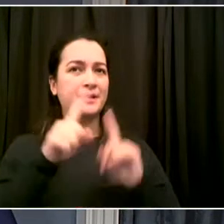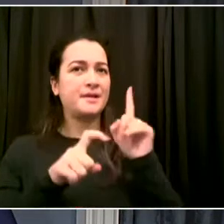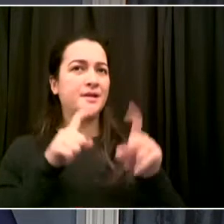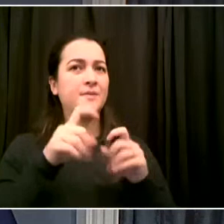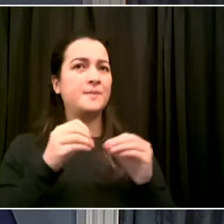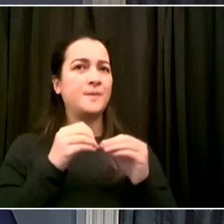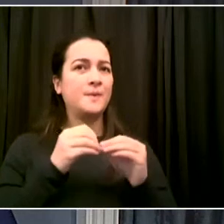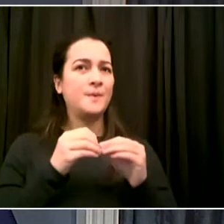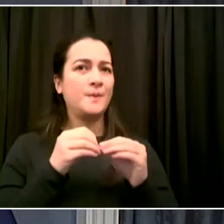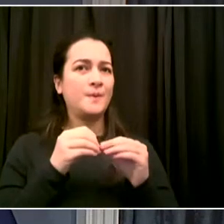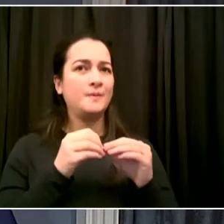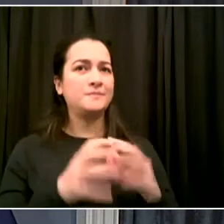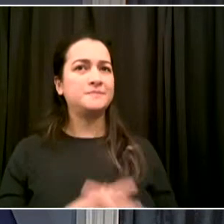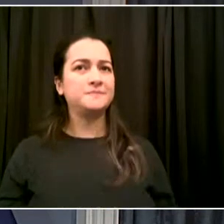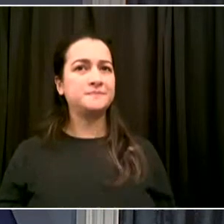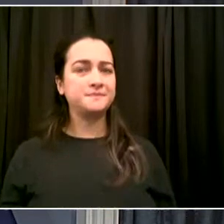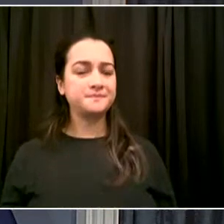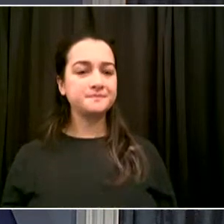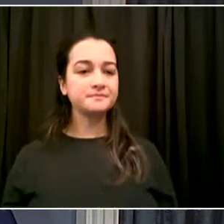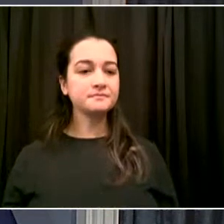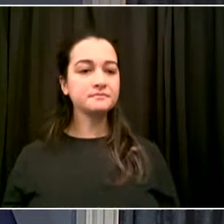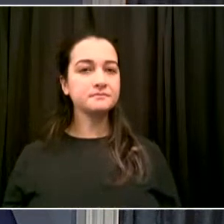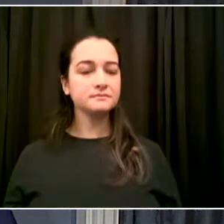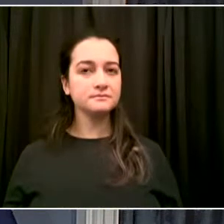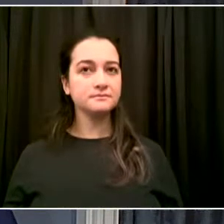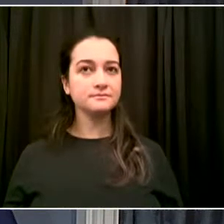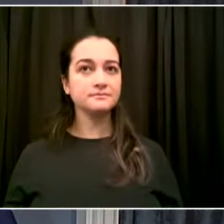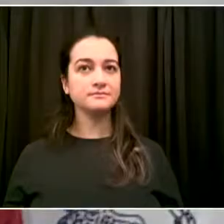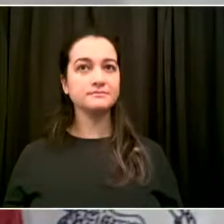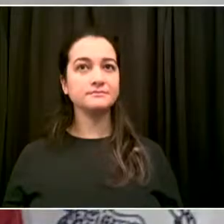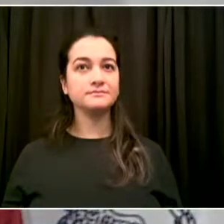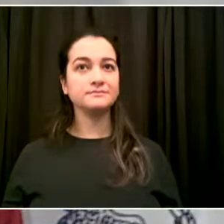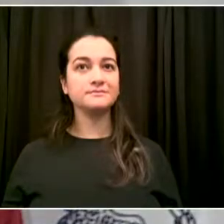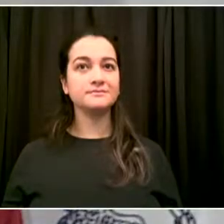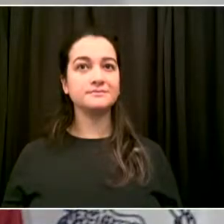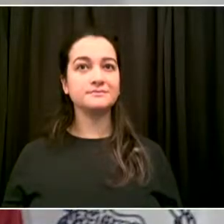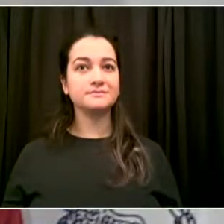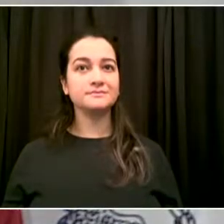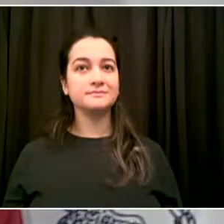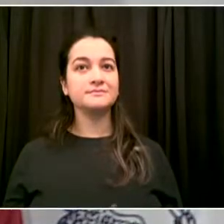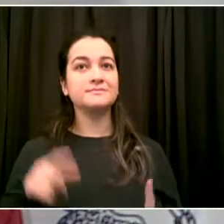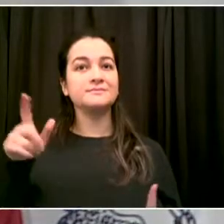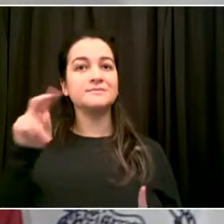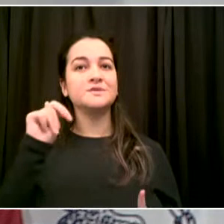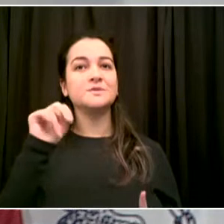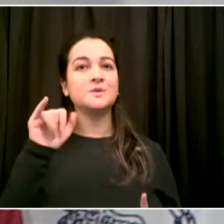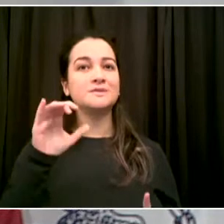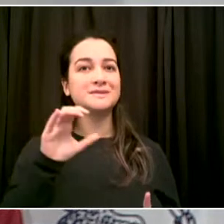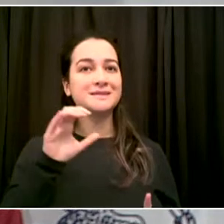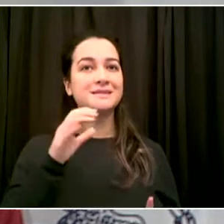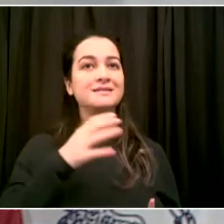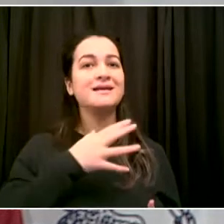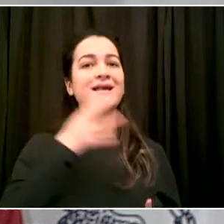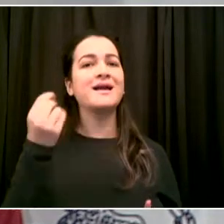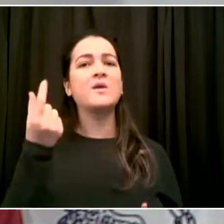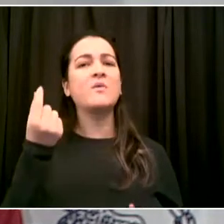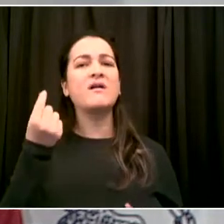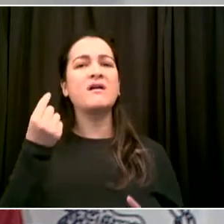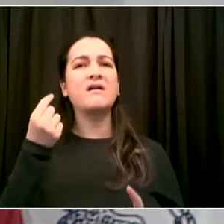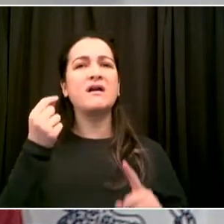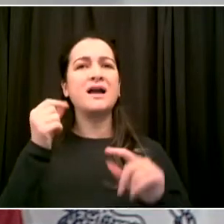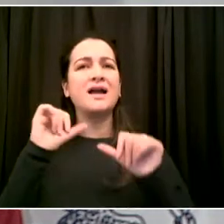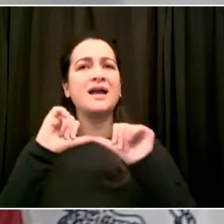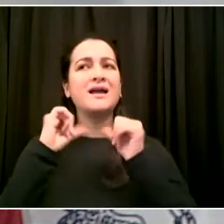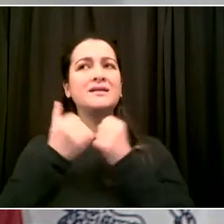about what the city and other agencies, as well as even the task force Deputy Inspector Liu is leading, are doing